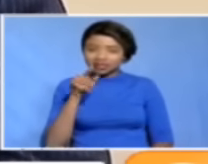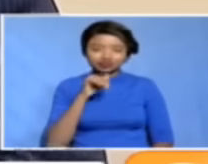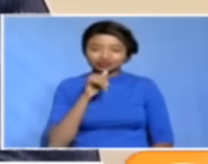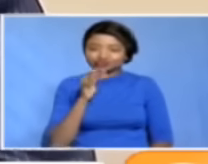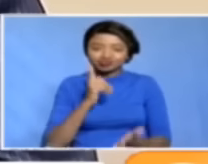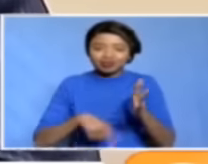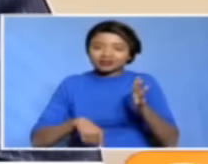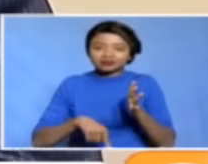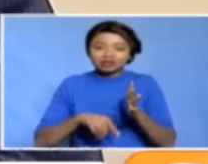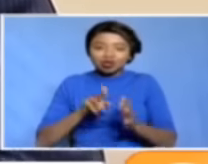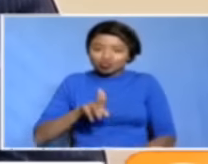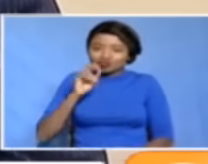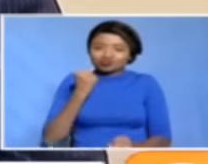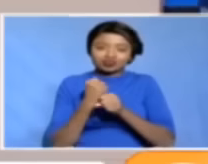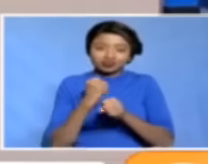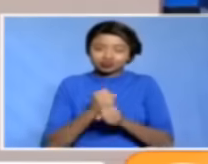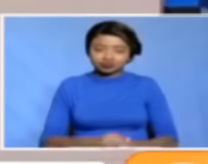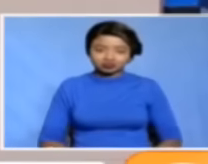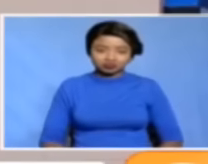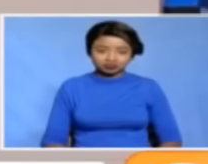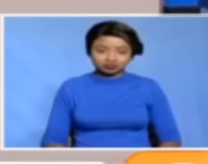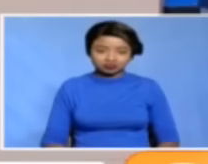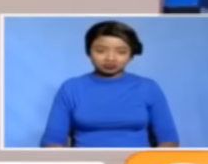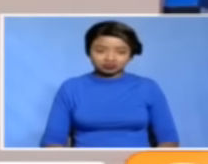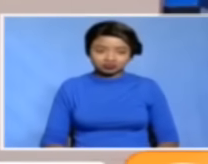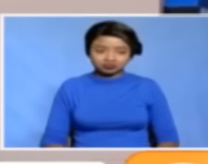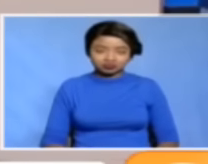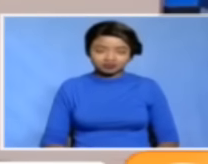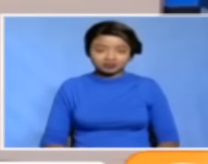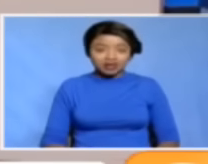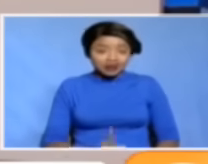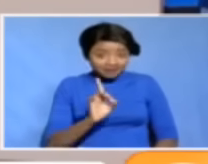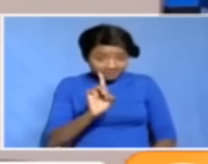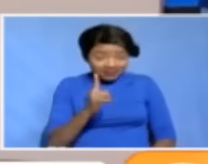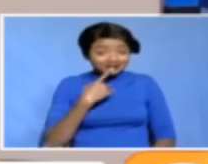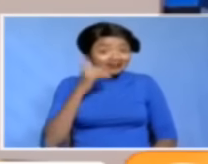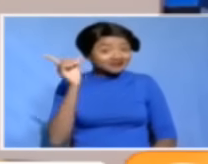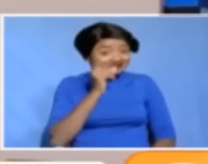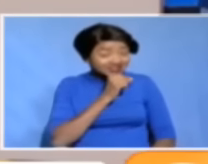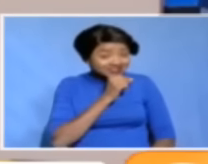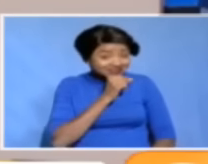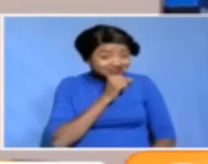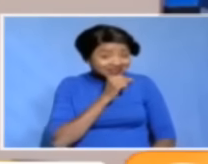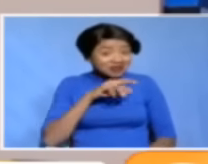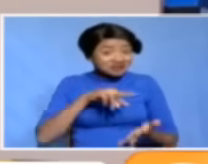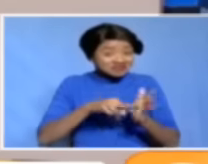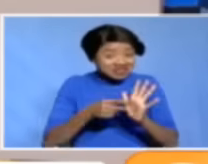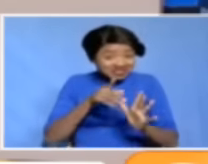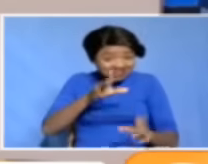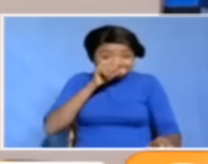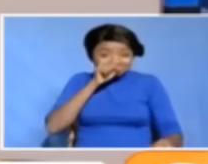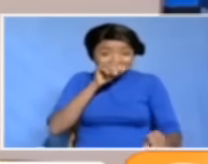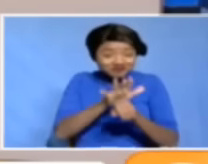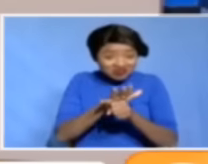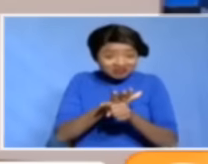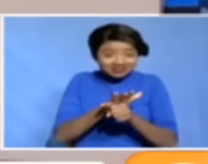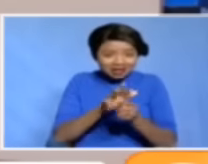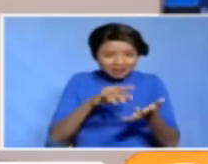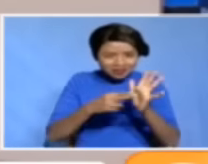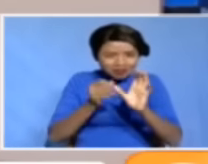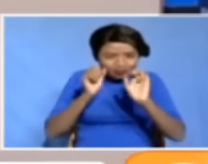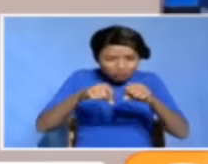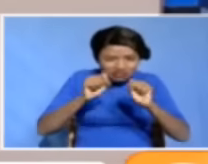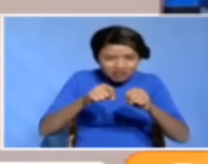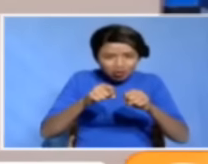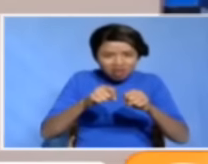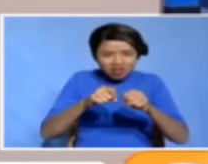Okay, but you have just said that you're also agreeing that it's not automatic that Deputy President William Ruto gets support. So which